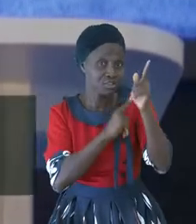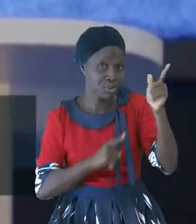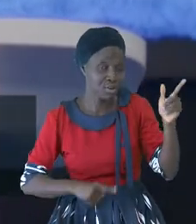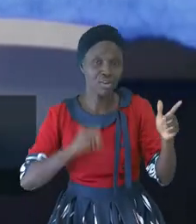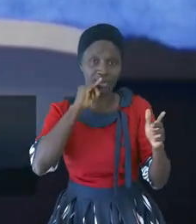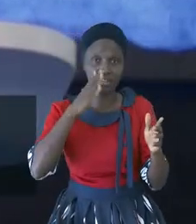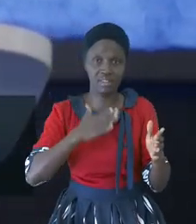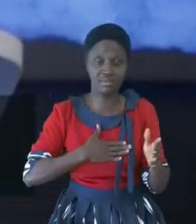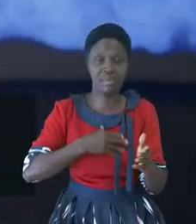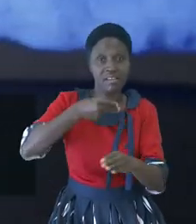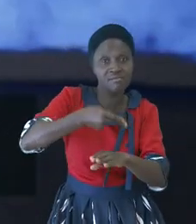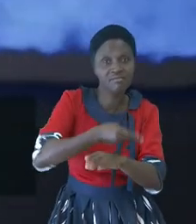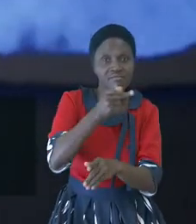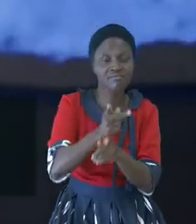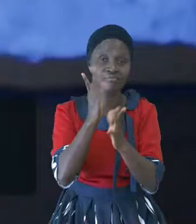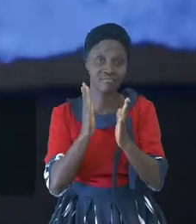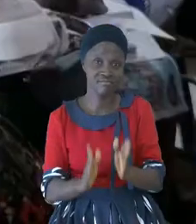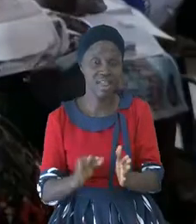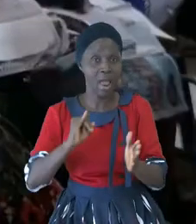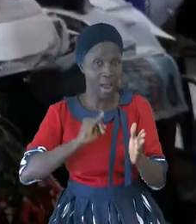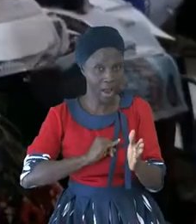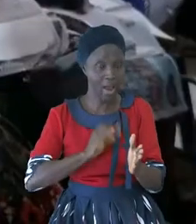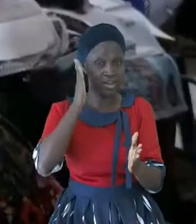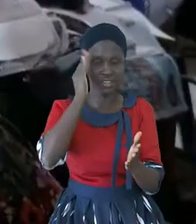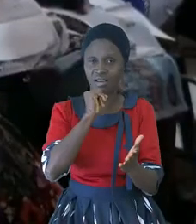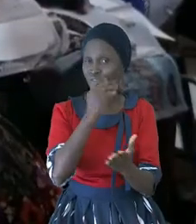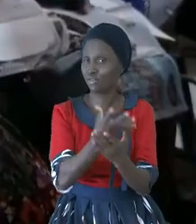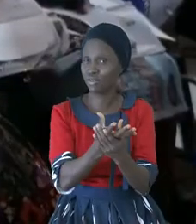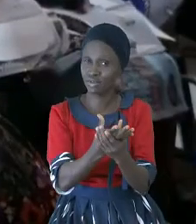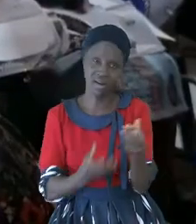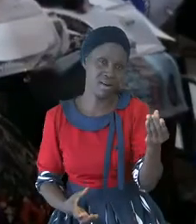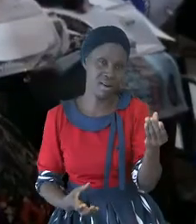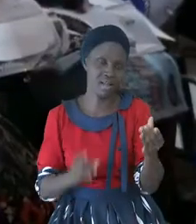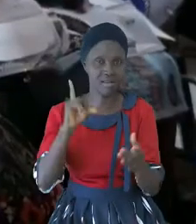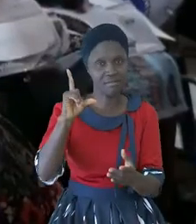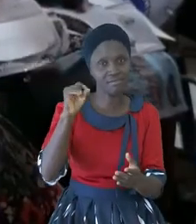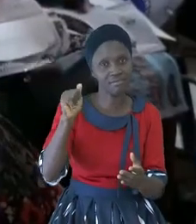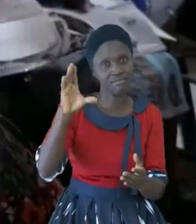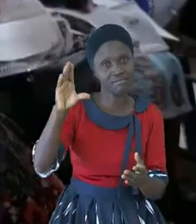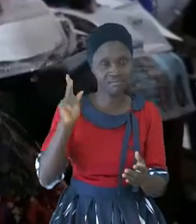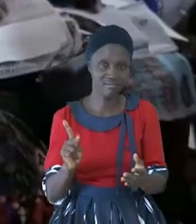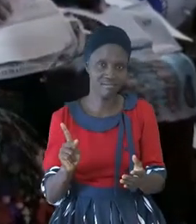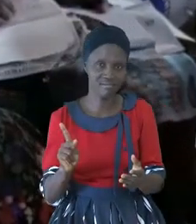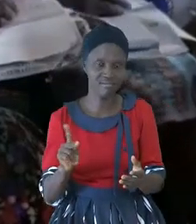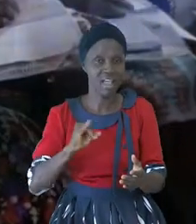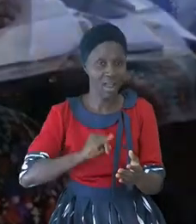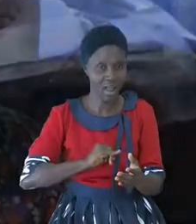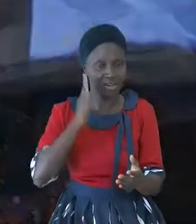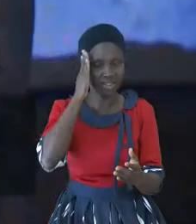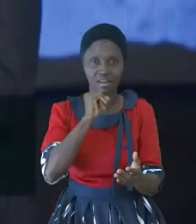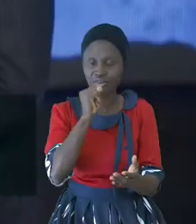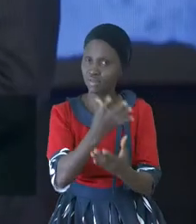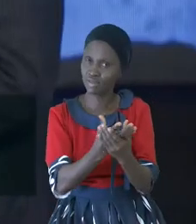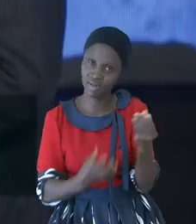not lack. I shall not lack. Now, what does